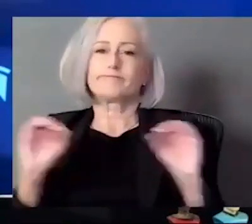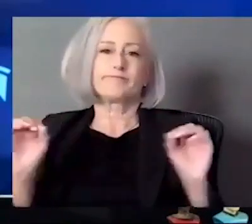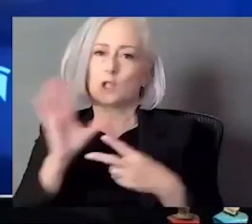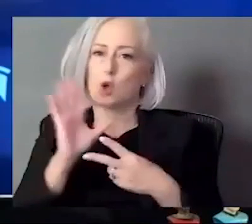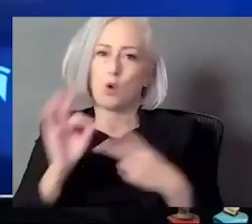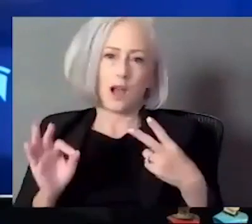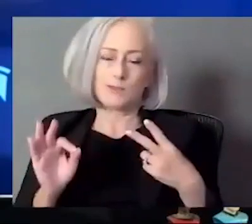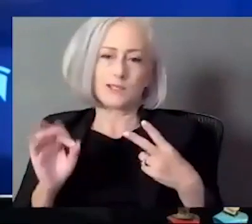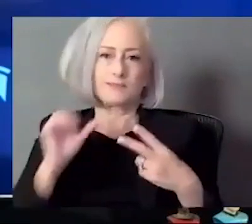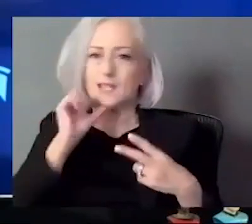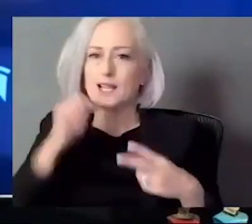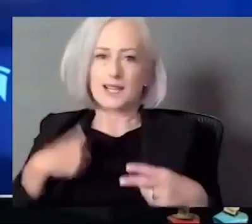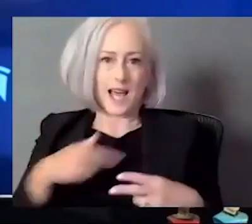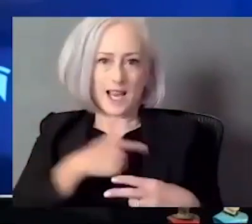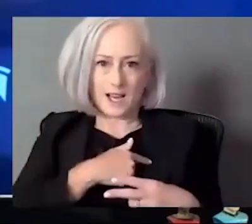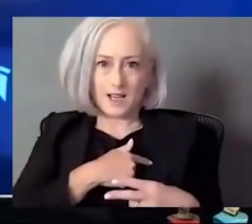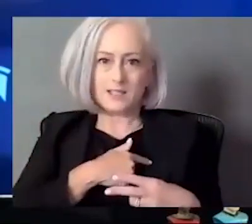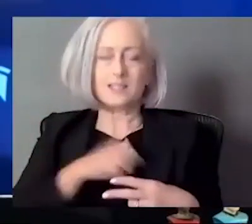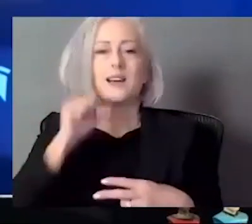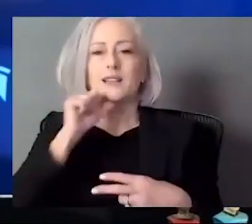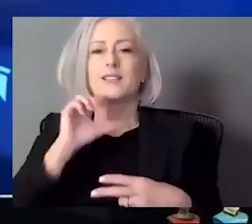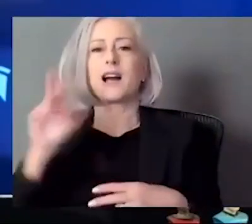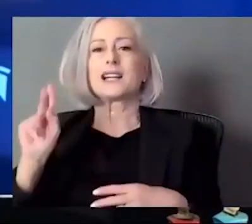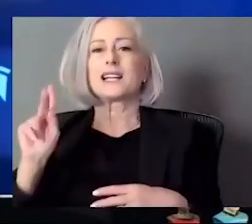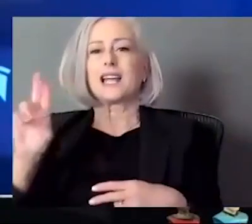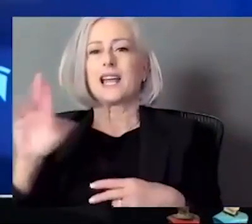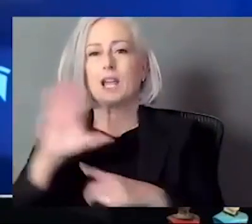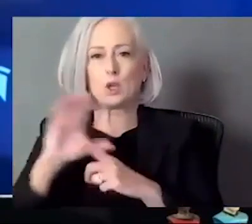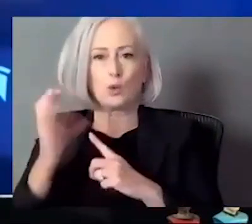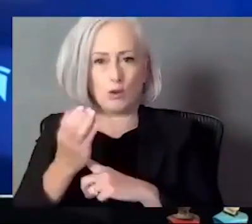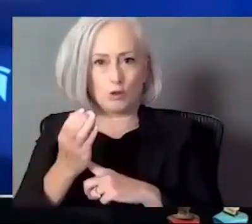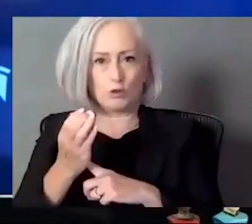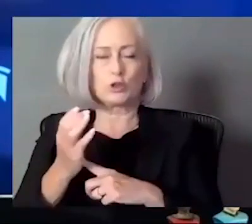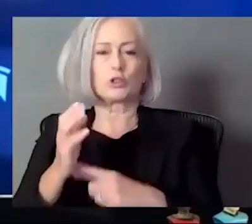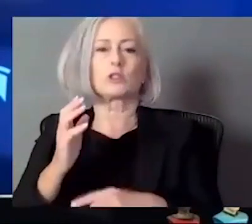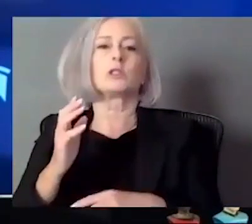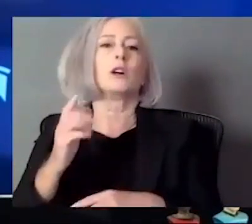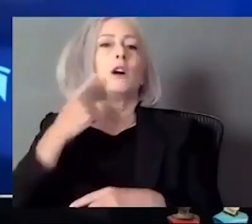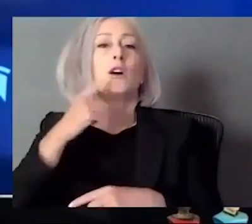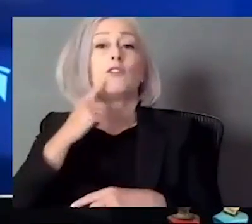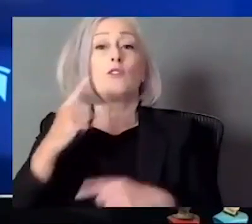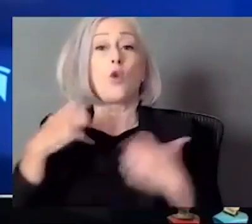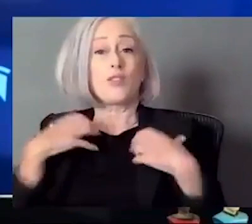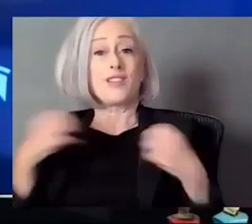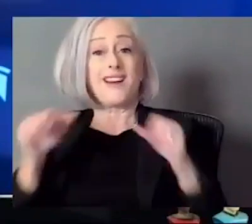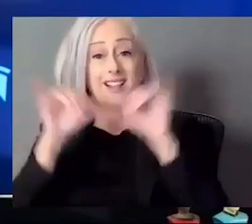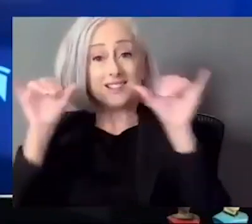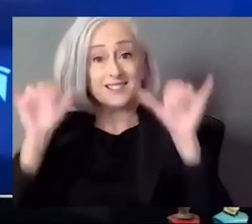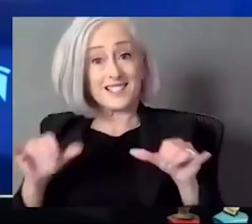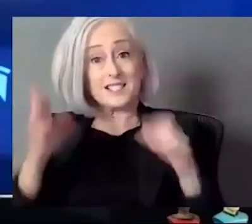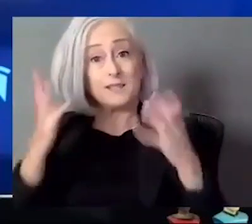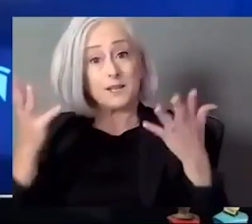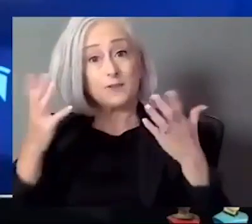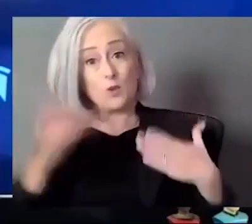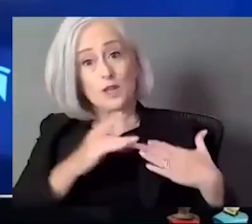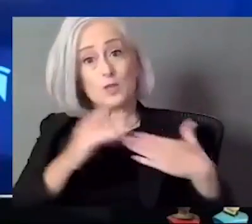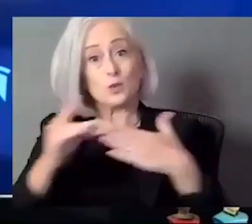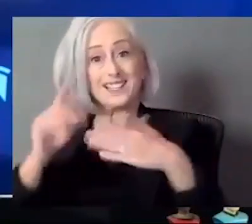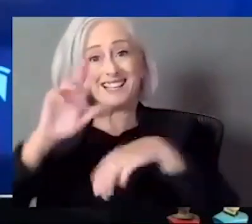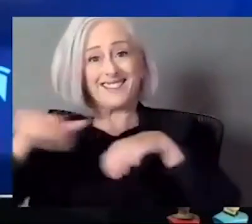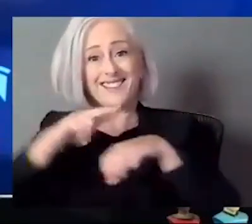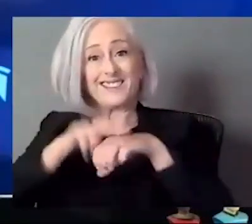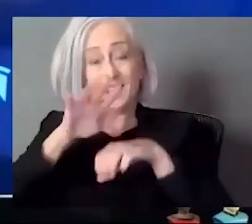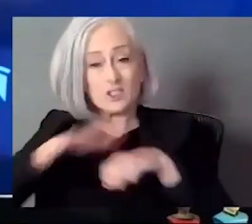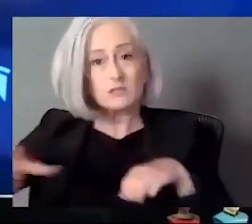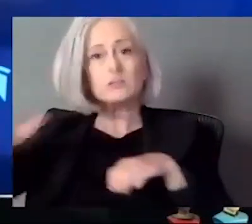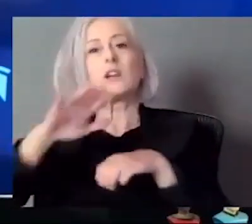It's not our culture at KU. It's not what we do as a health system. If you're going to lead the nation in healing, teaching, caring, and discovering,